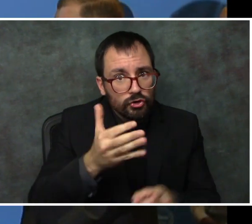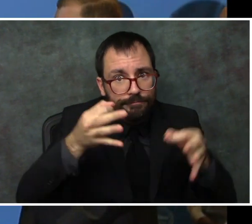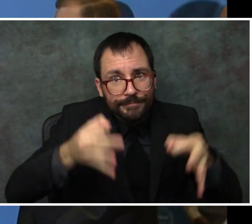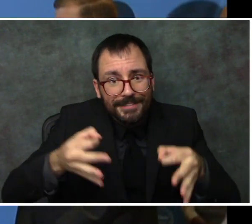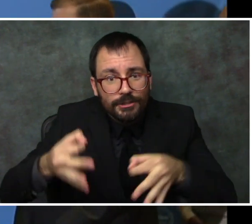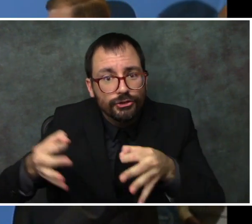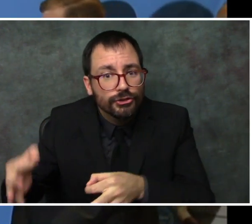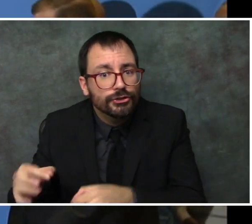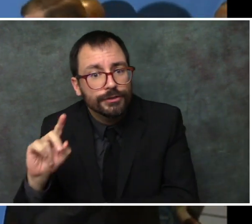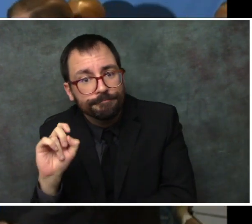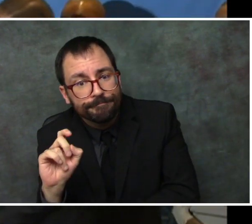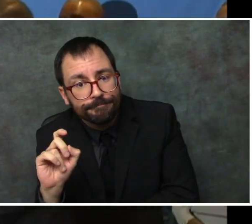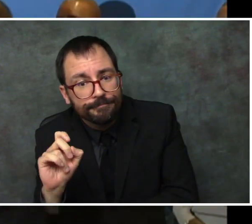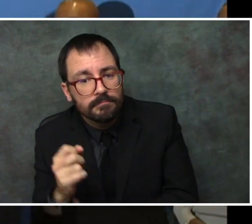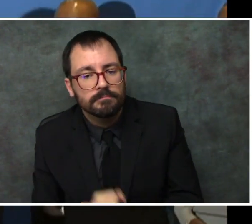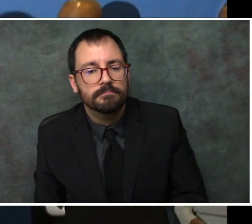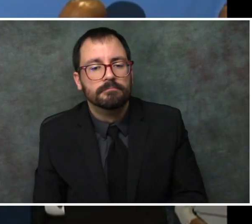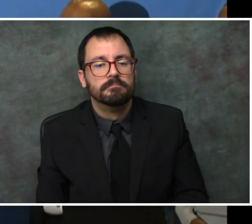situation.